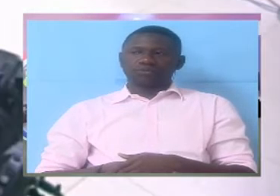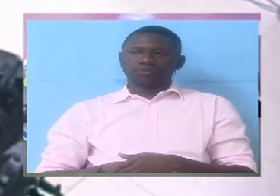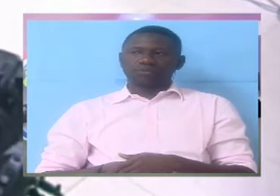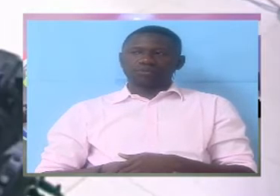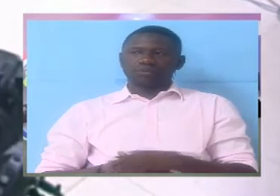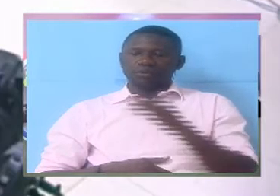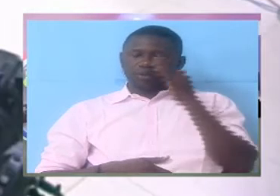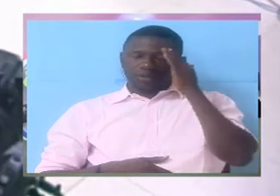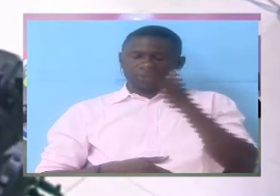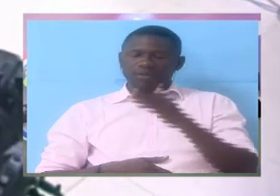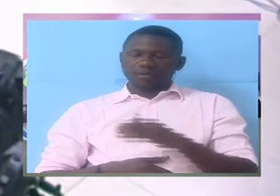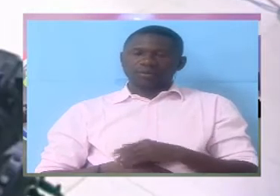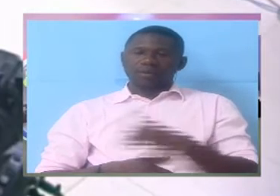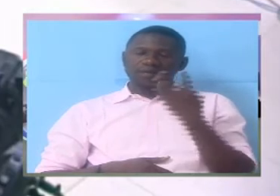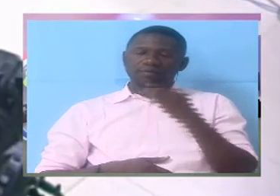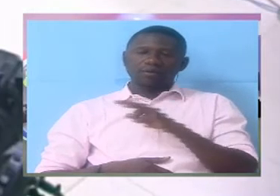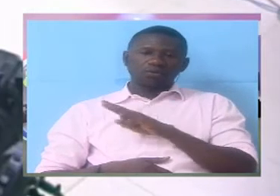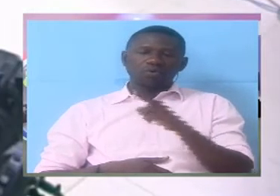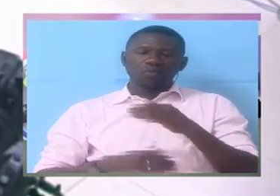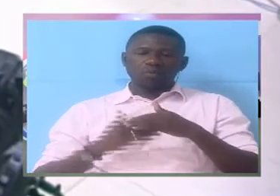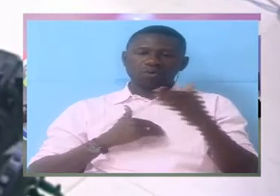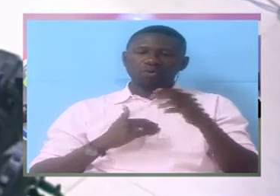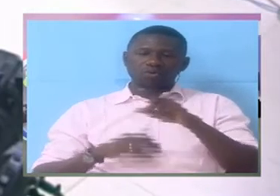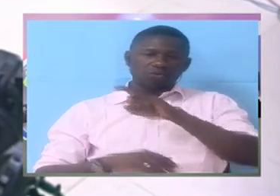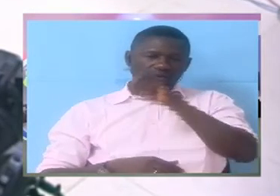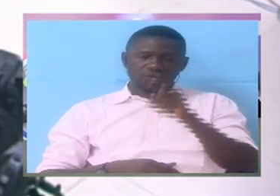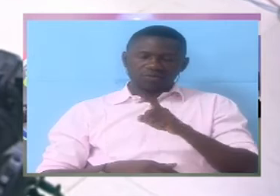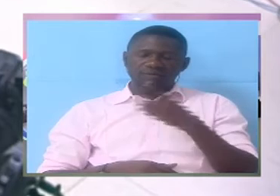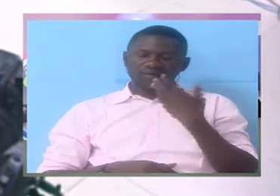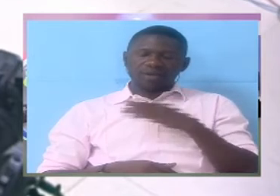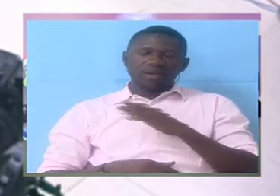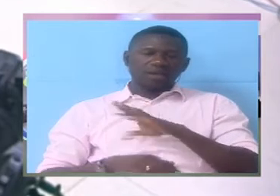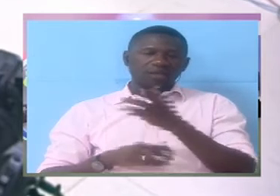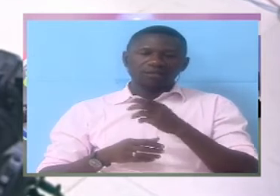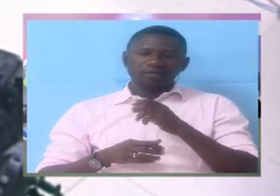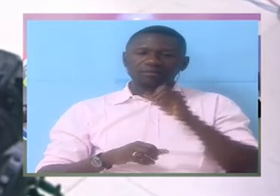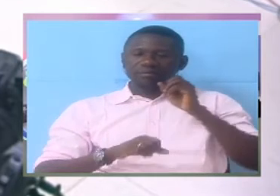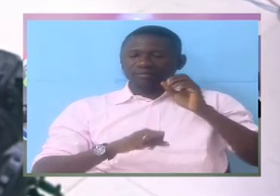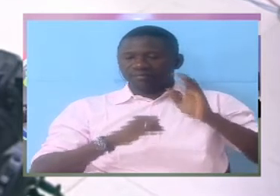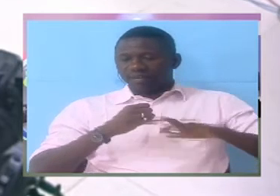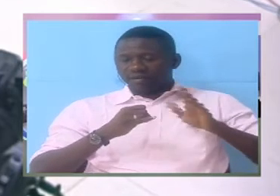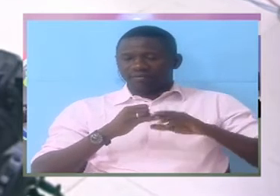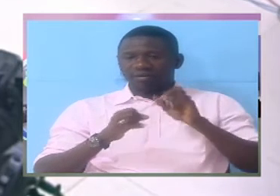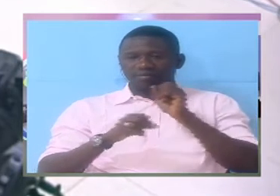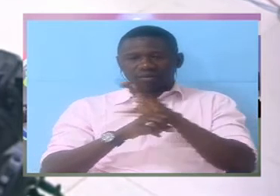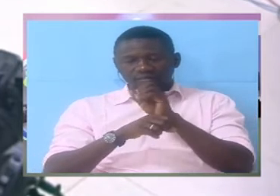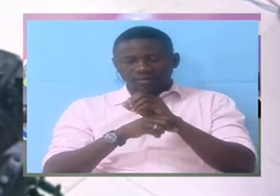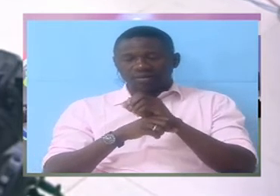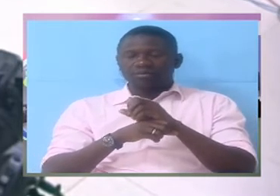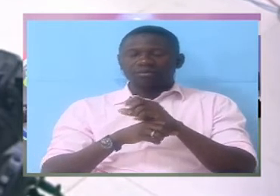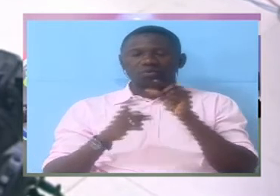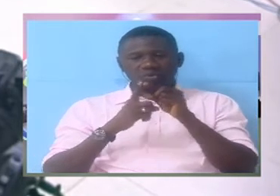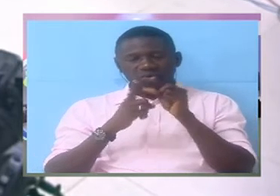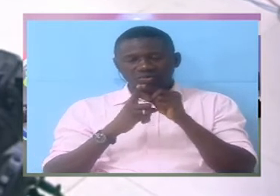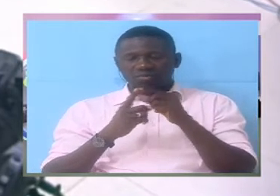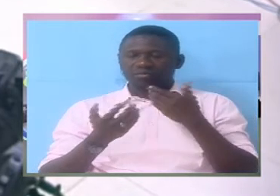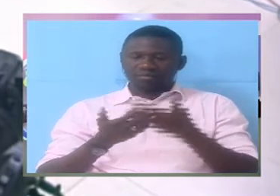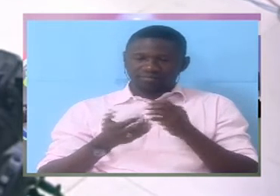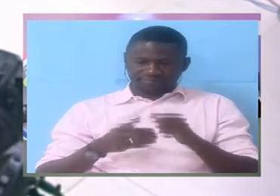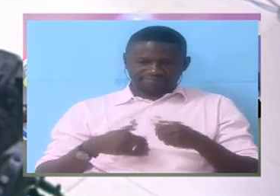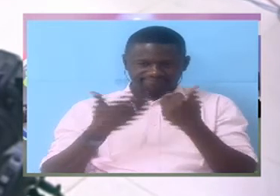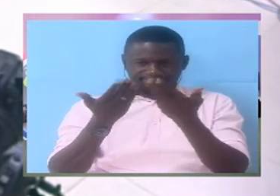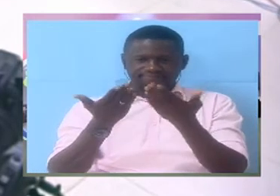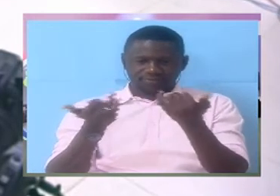Thank you. If there are no questions, if you have any concluding remarks to make, please proceed to make them now. Wari nyinin kardo man